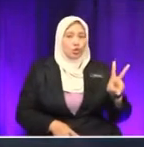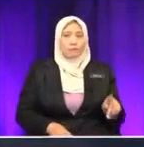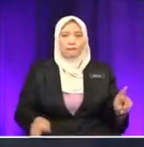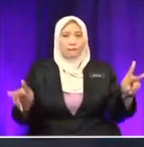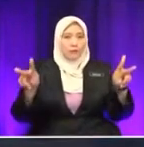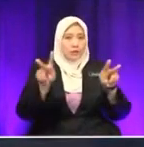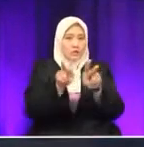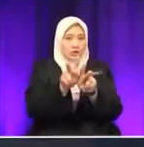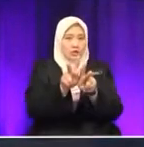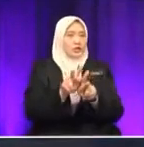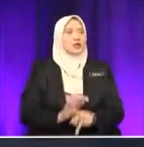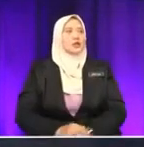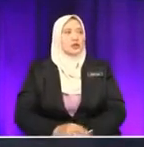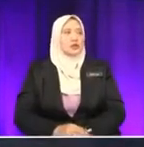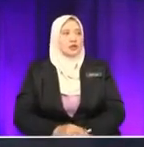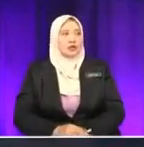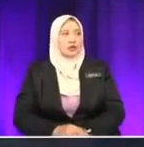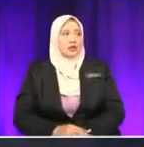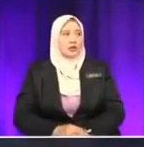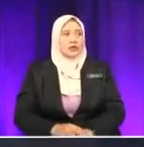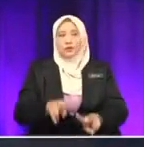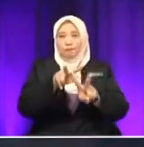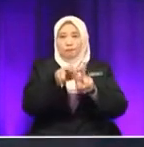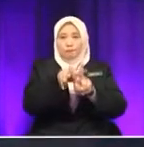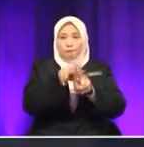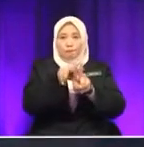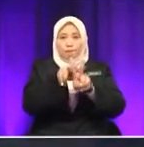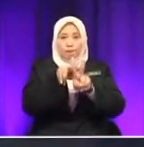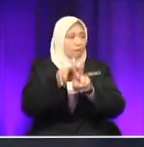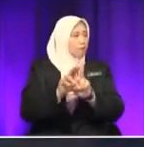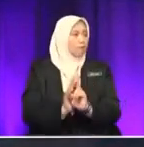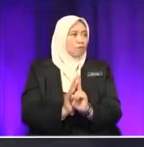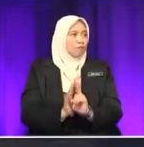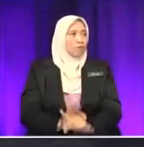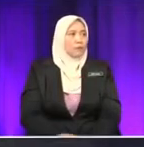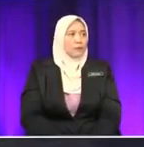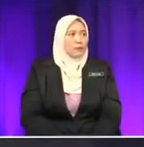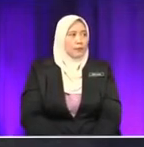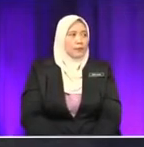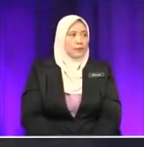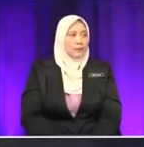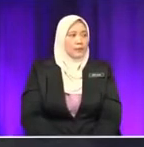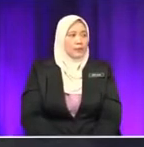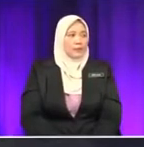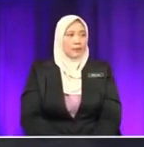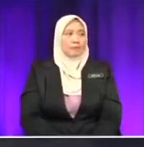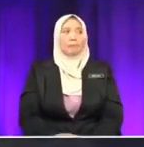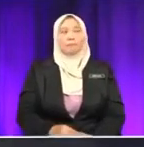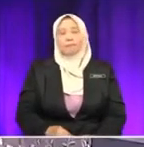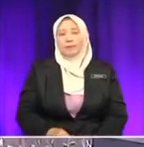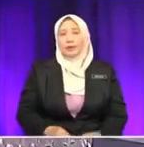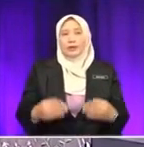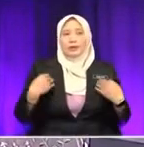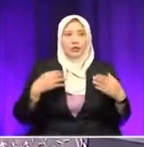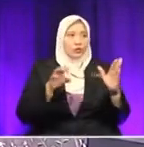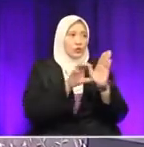have pair one and pair two. Okay. So these are the reminders that they should be aware of. Okay. So now, I'm going to give you a simple